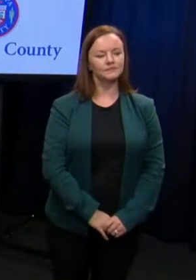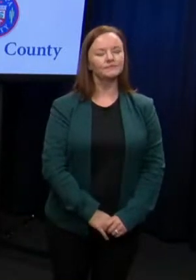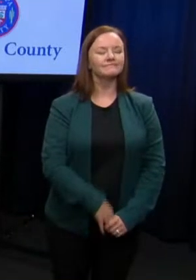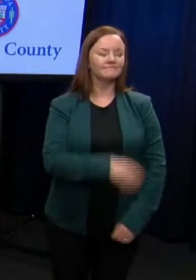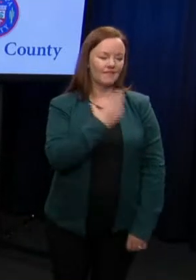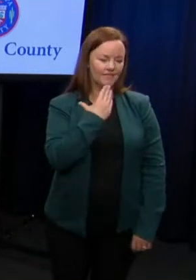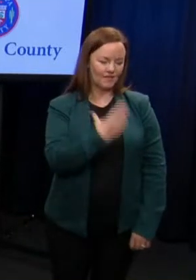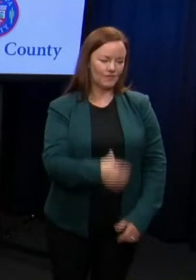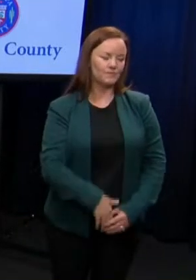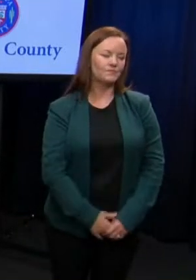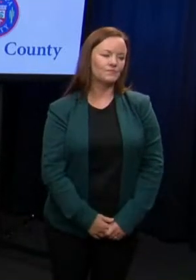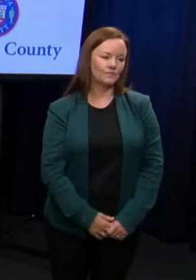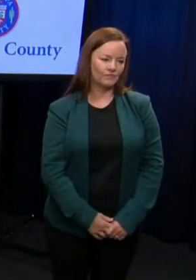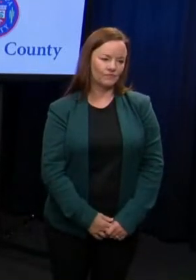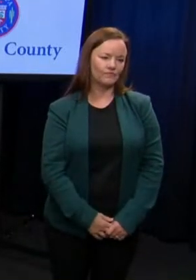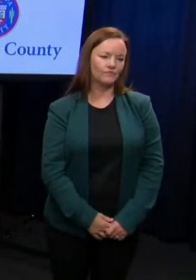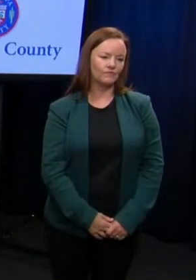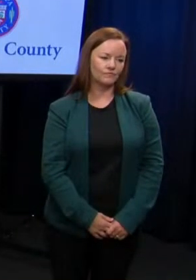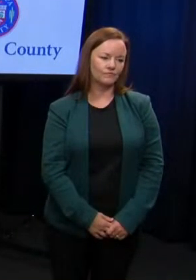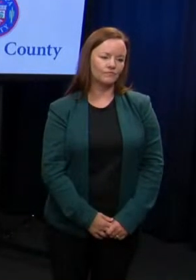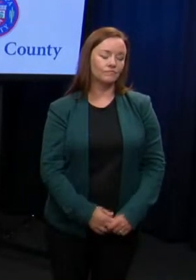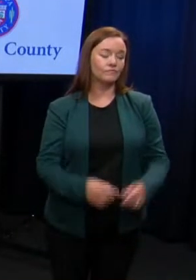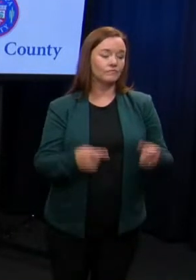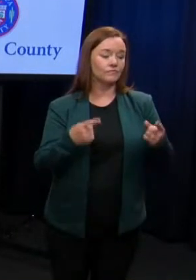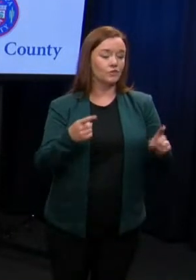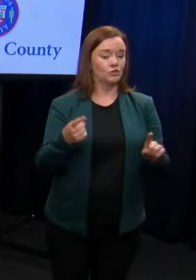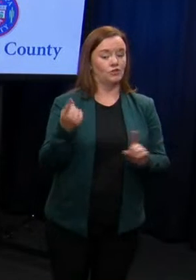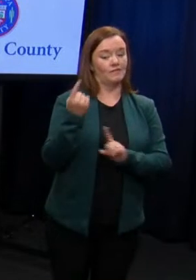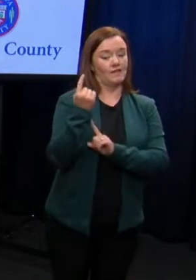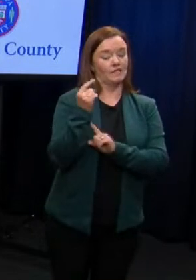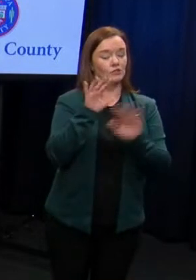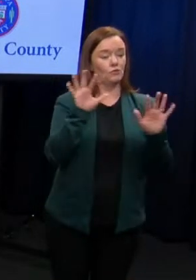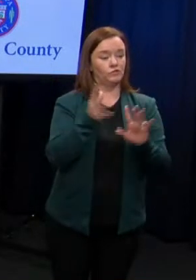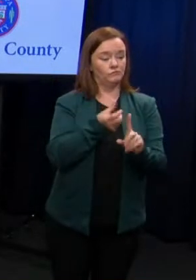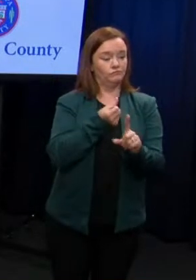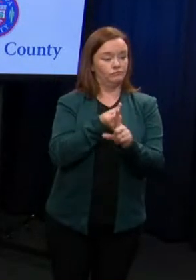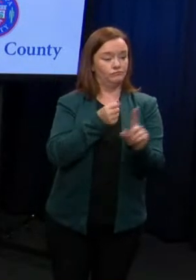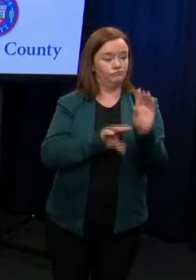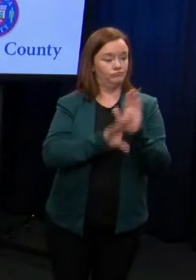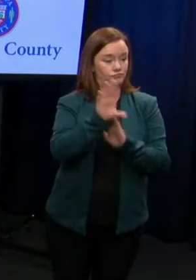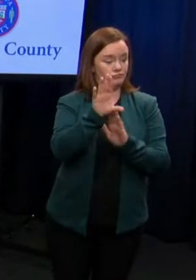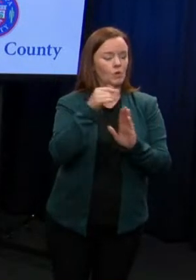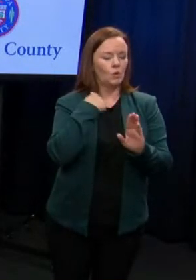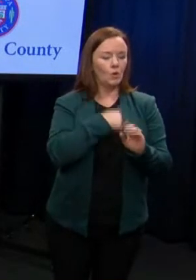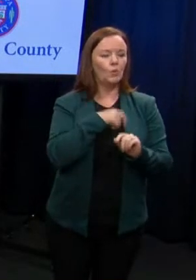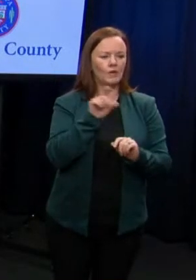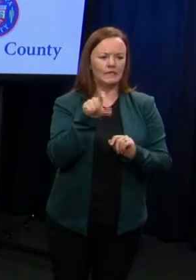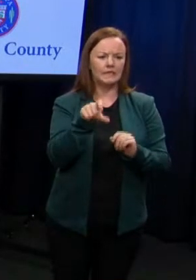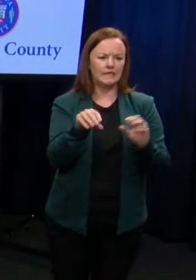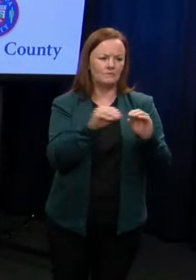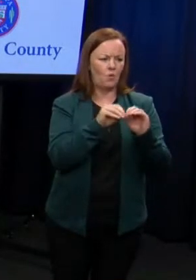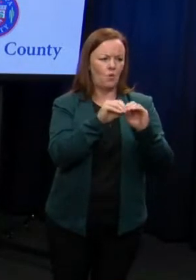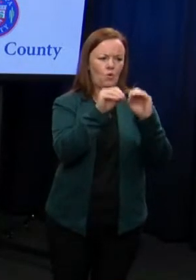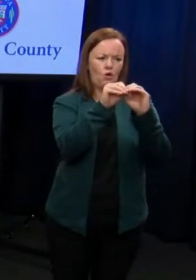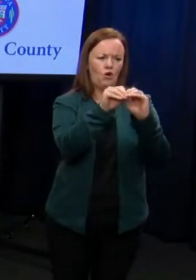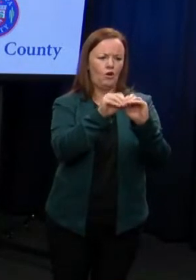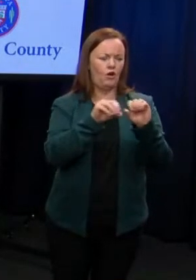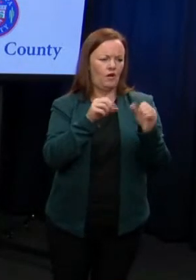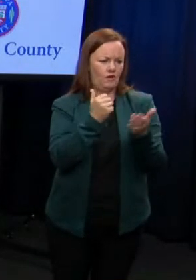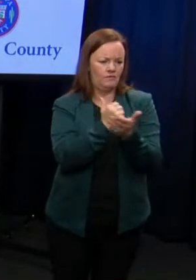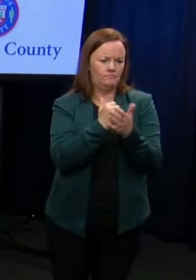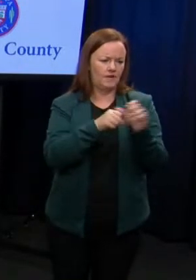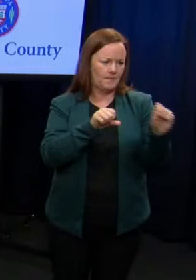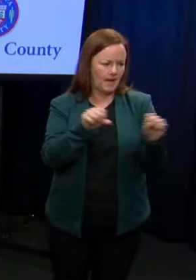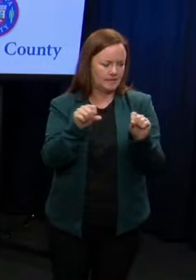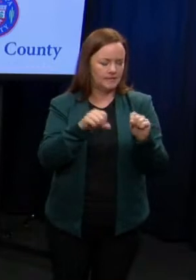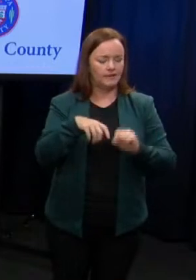Thank you. During the last winter surge, we needed more and more capacity. Yavapai County just announcing